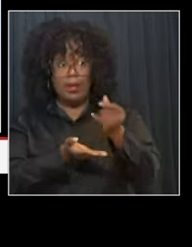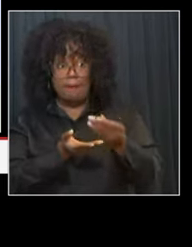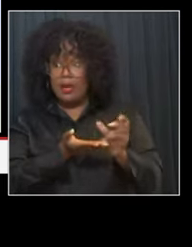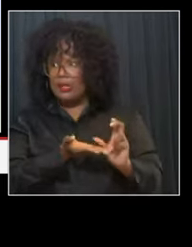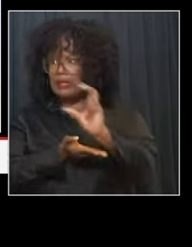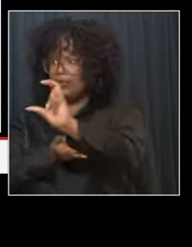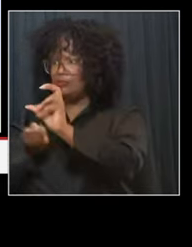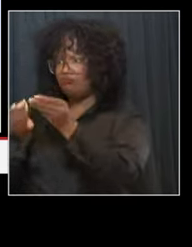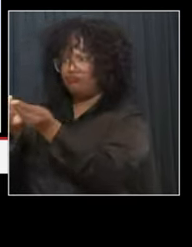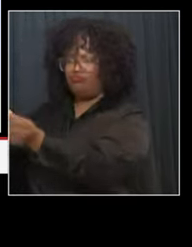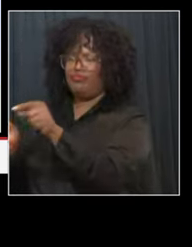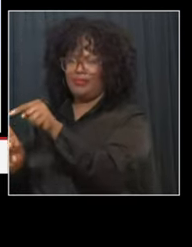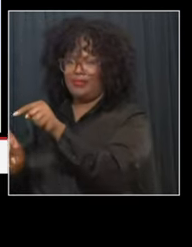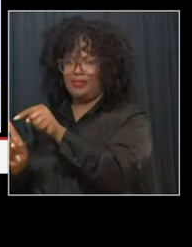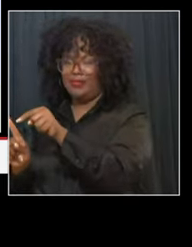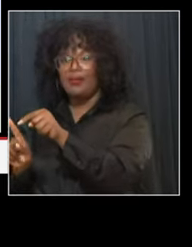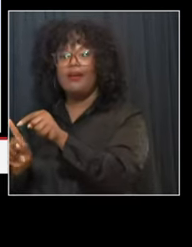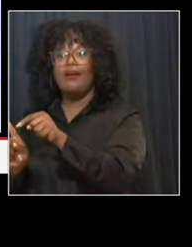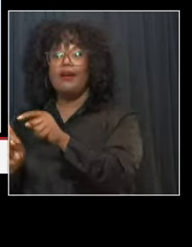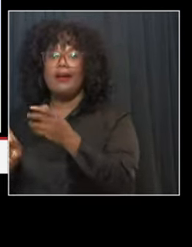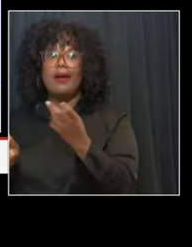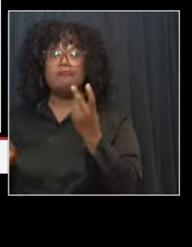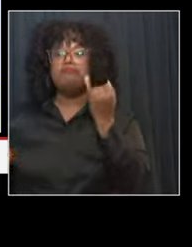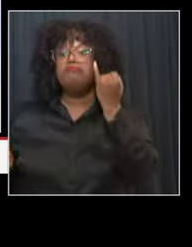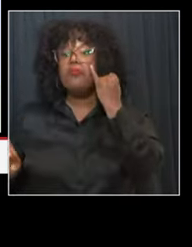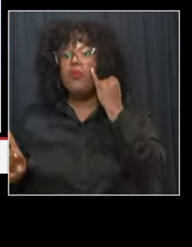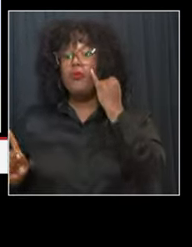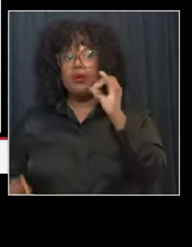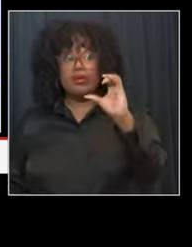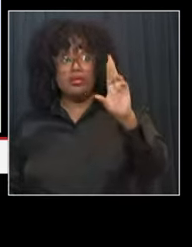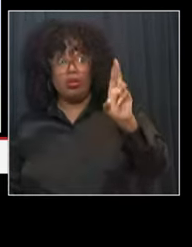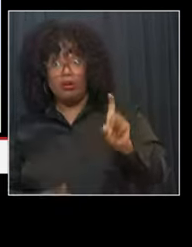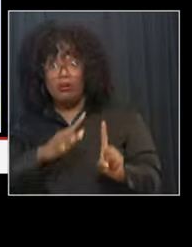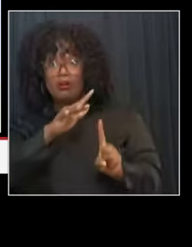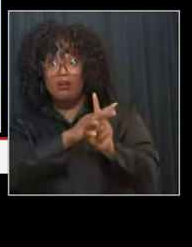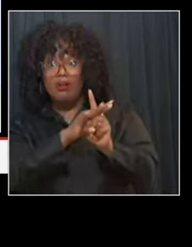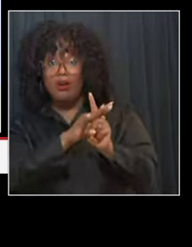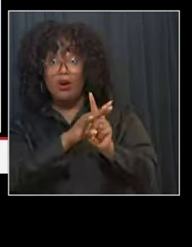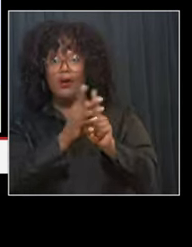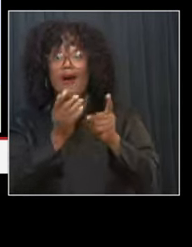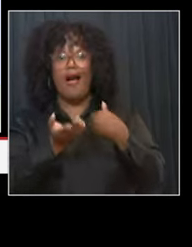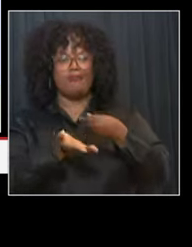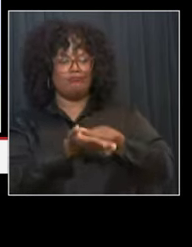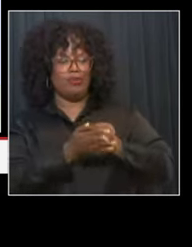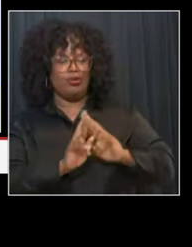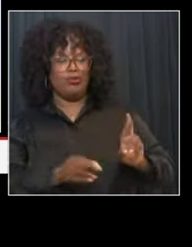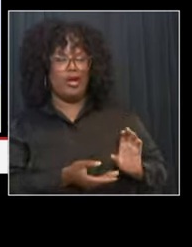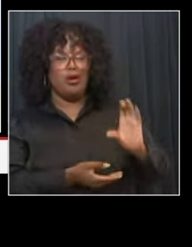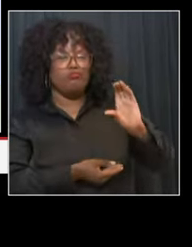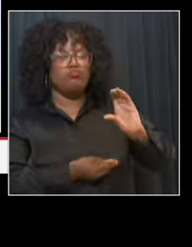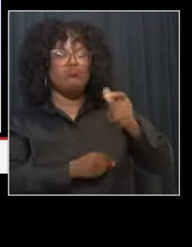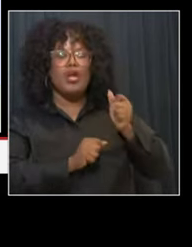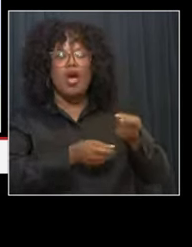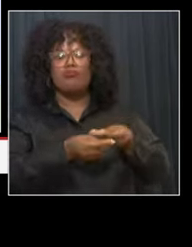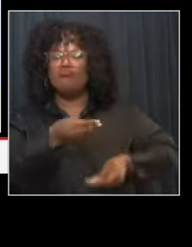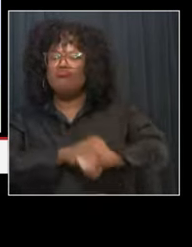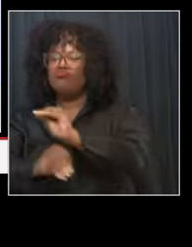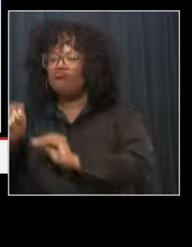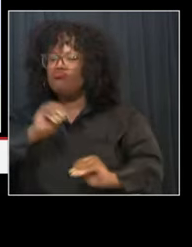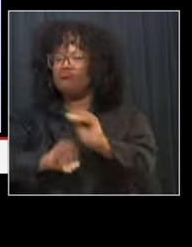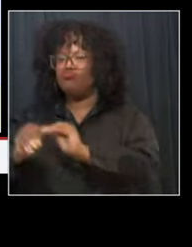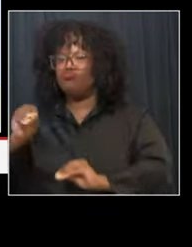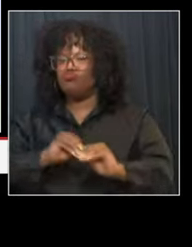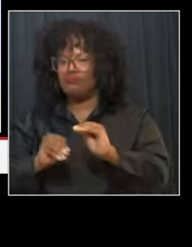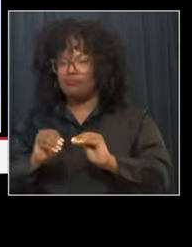bills, and then for a case like contingency, have enough cash flow to be able to repay back contingency. That's why rightfully people